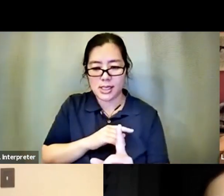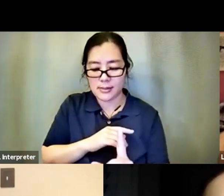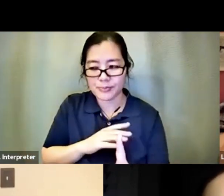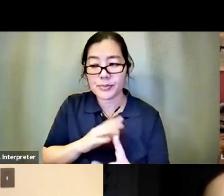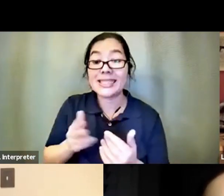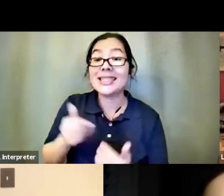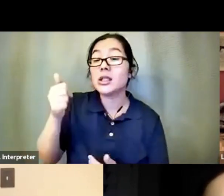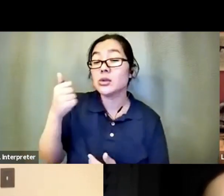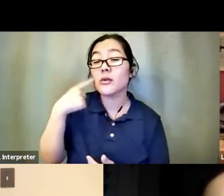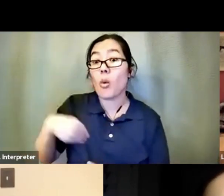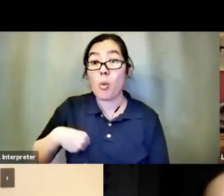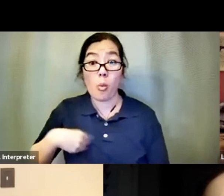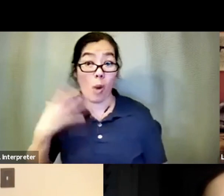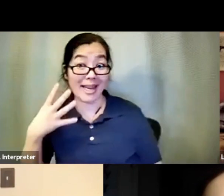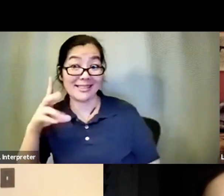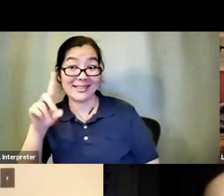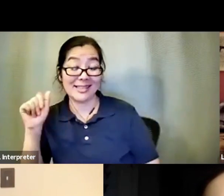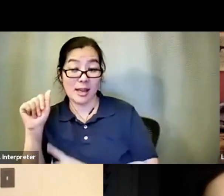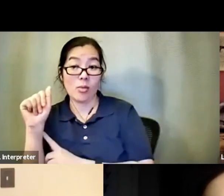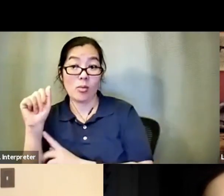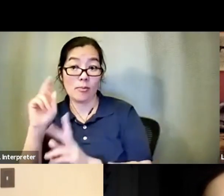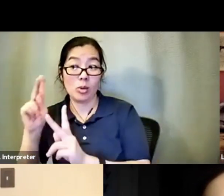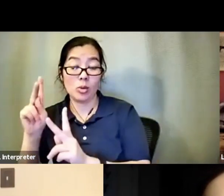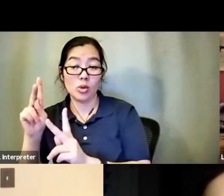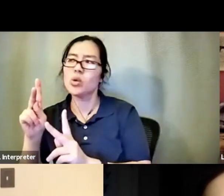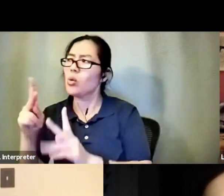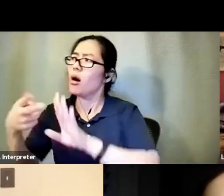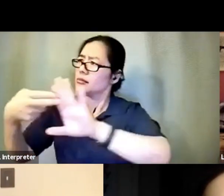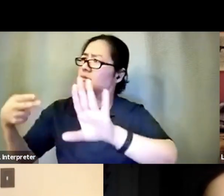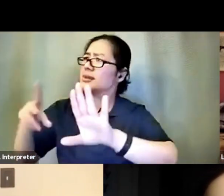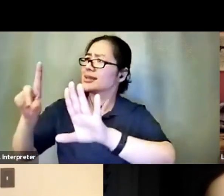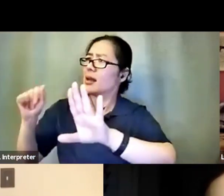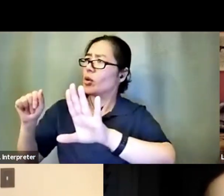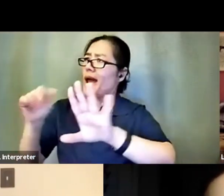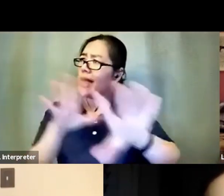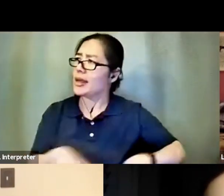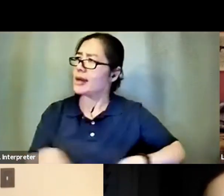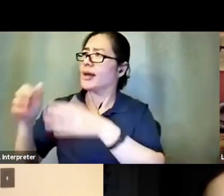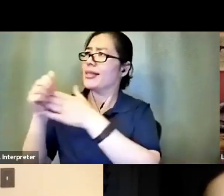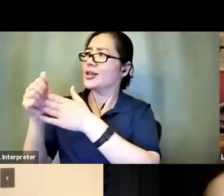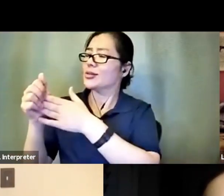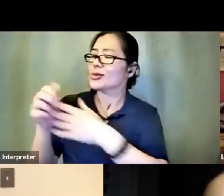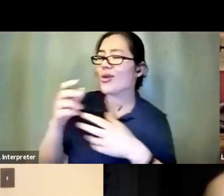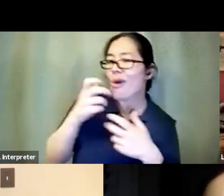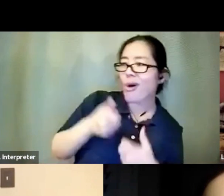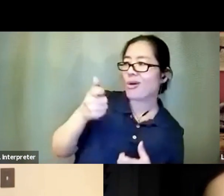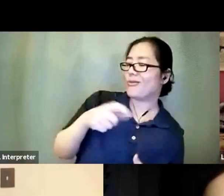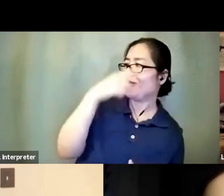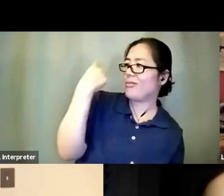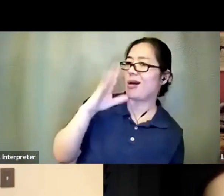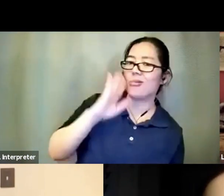years for white disabled people to claim disability and then to claim disabled leadership. It's harder for a lot of Black and brown people to be